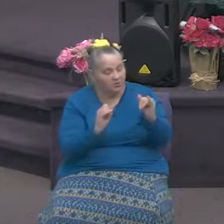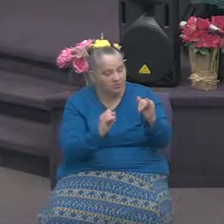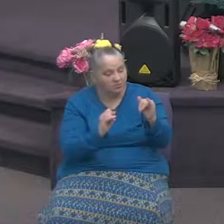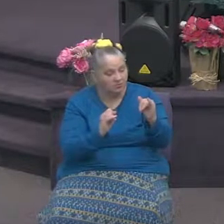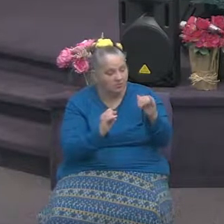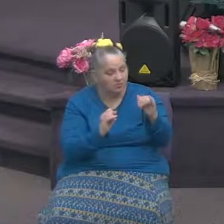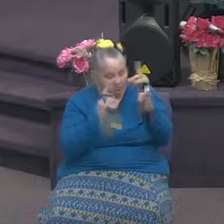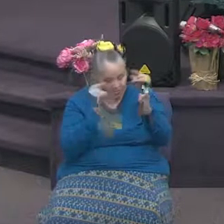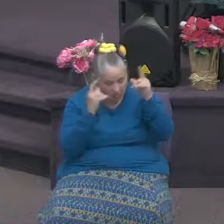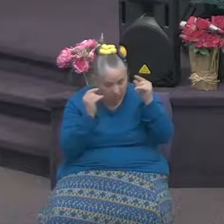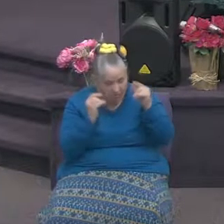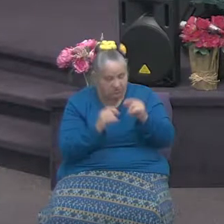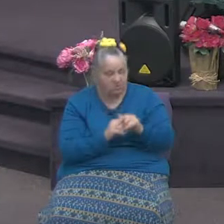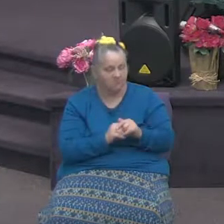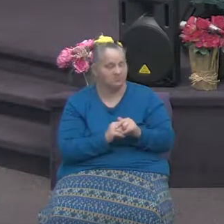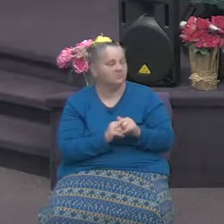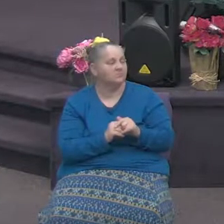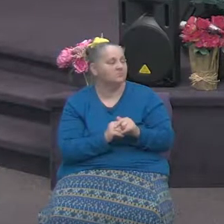up.